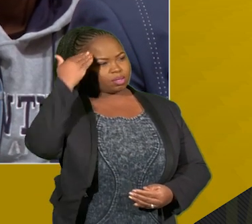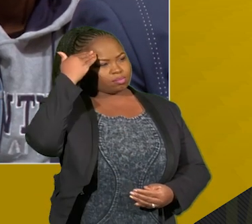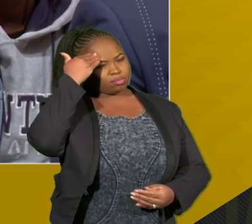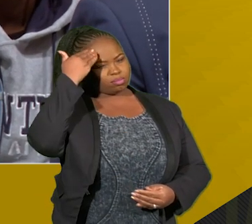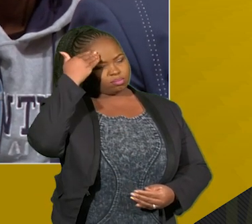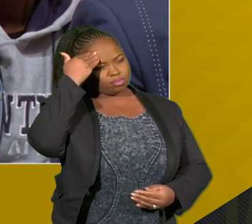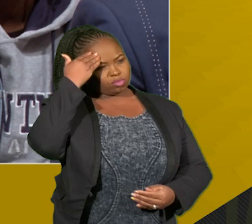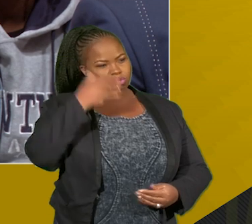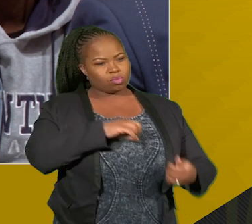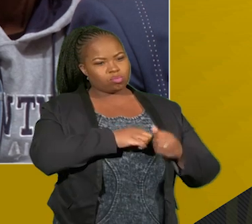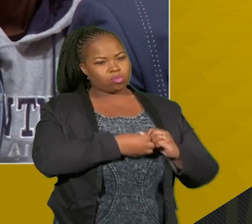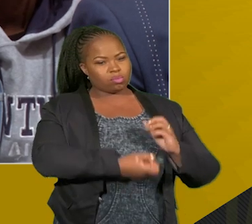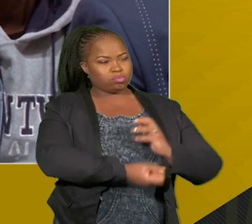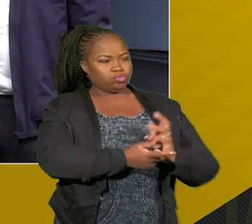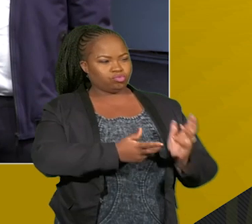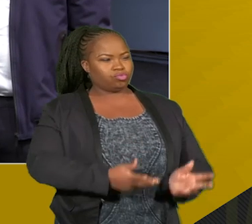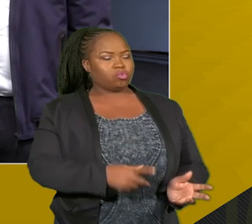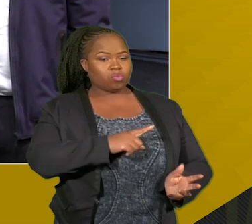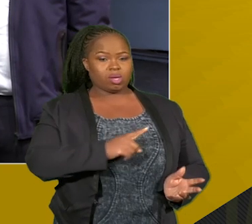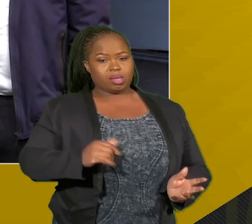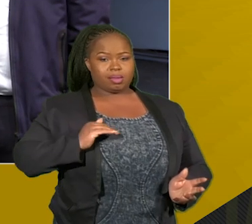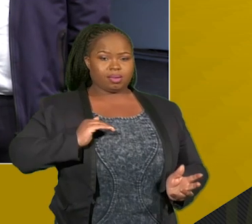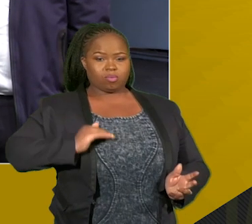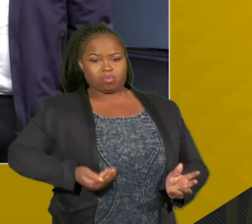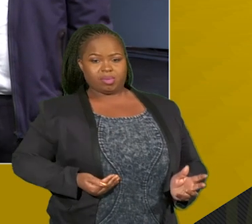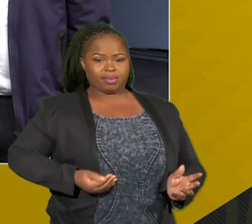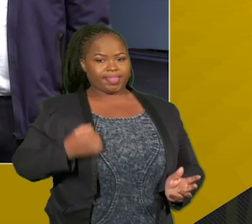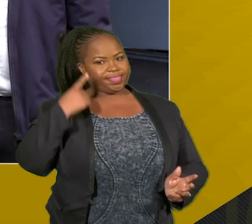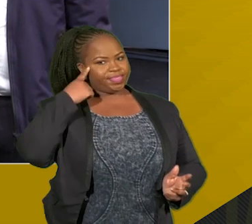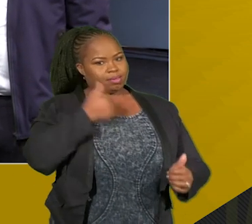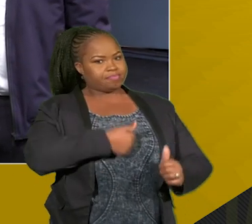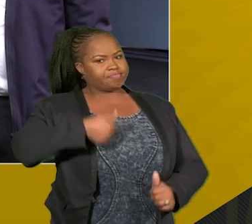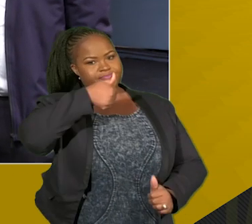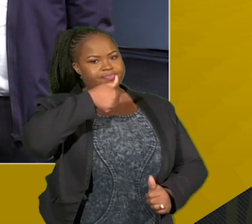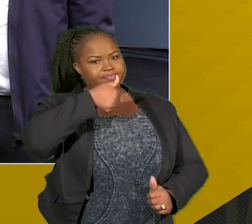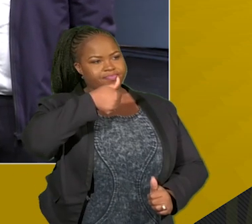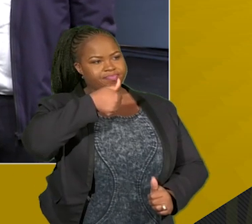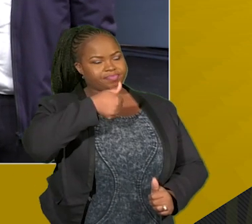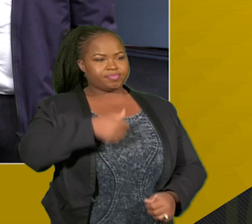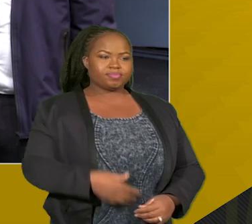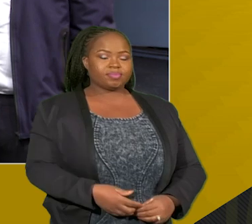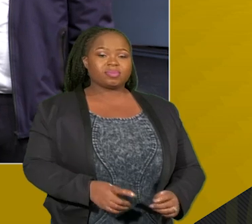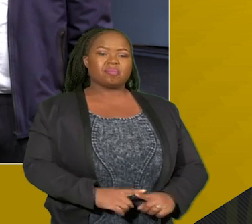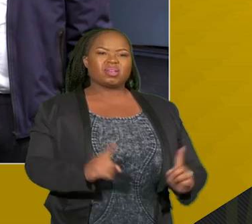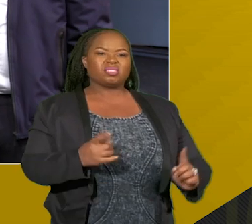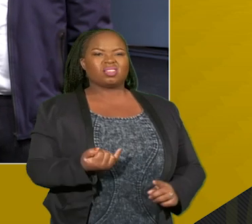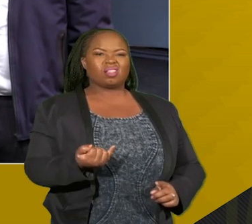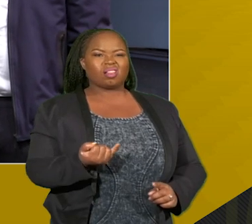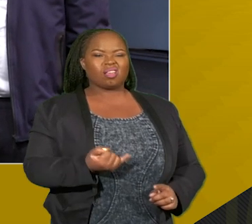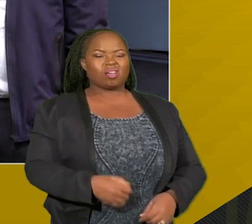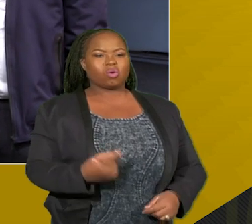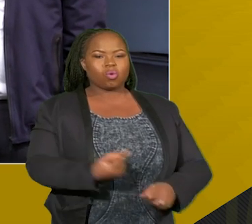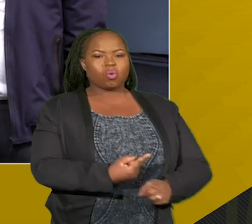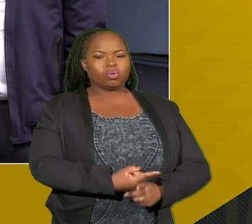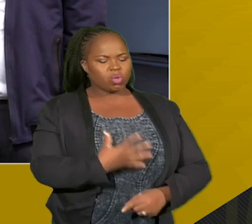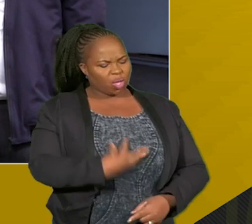mentality, understand? That's a problem. Females think they are more superior than males. I feel microphone, that. Please. Yeah. And however, it sort of like hurts a young